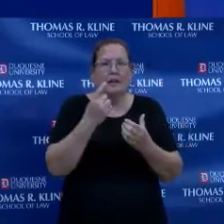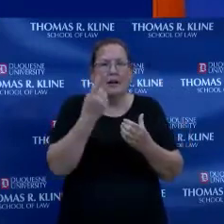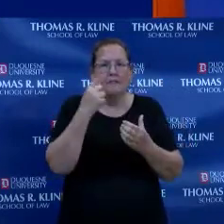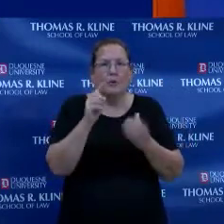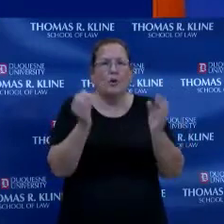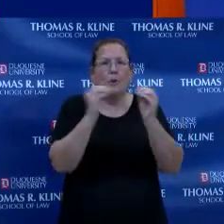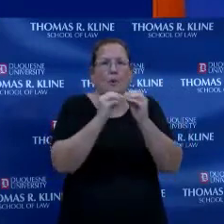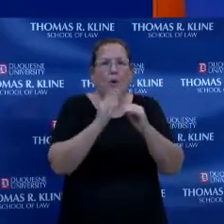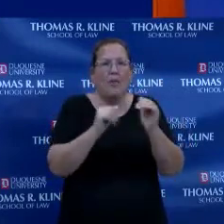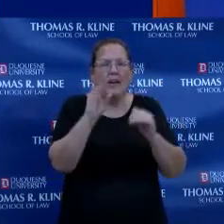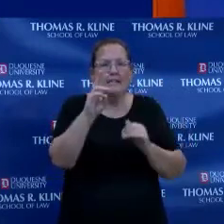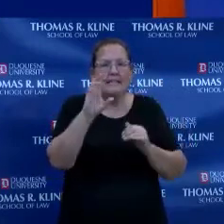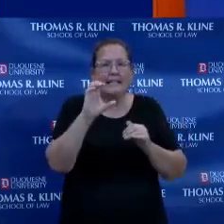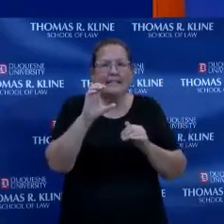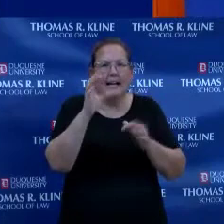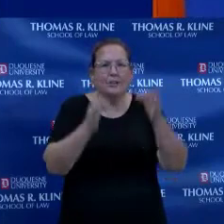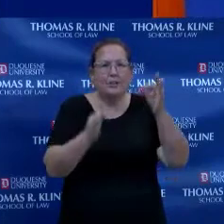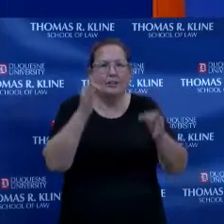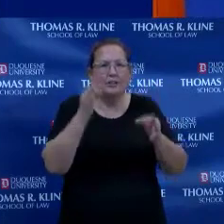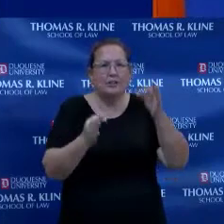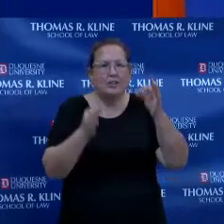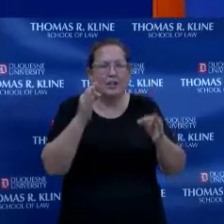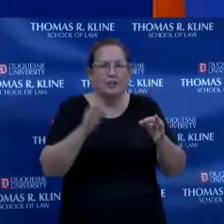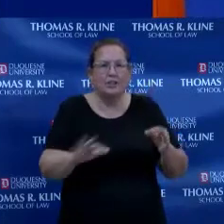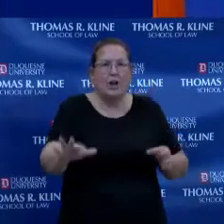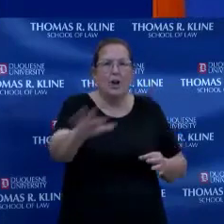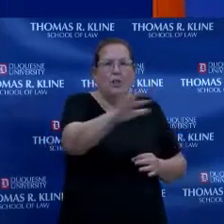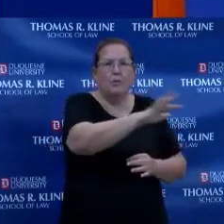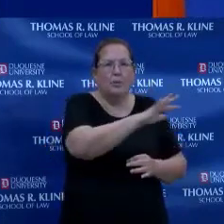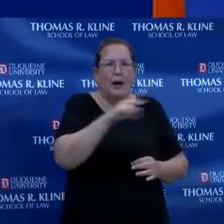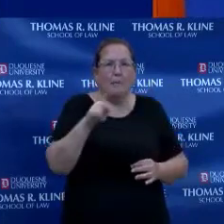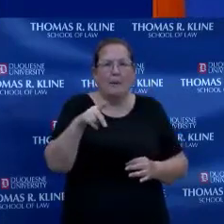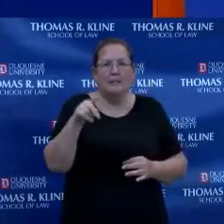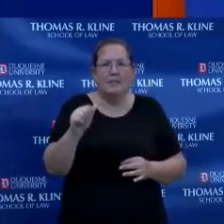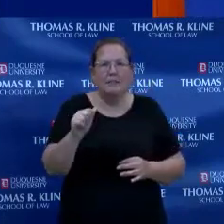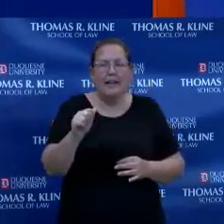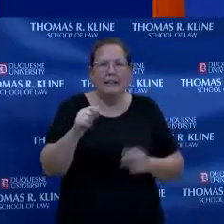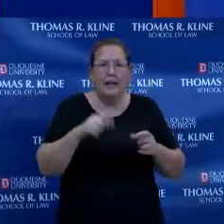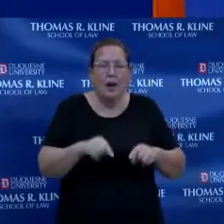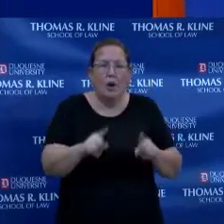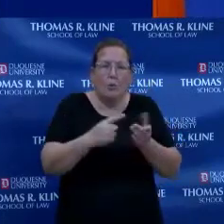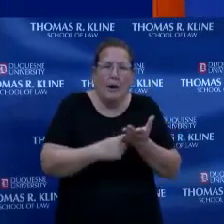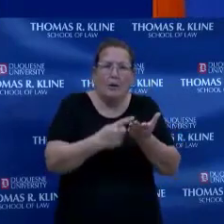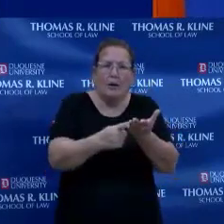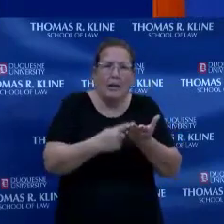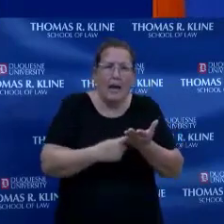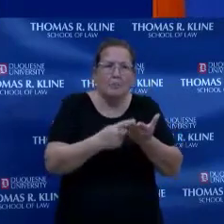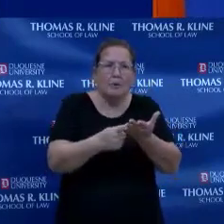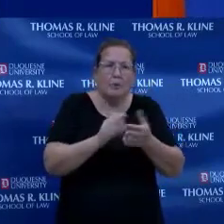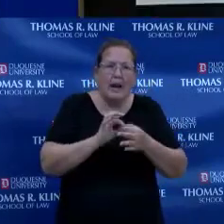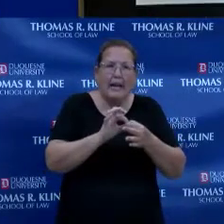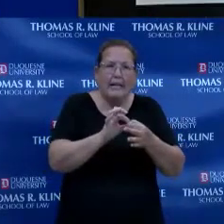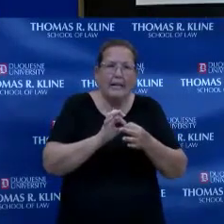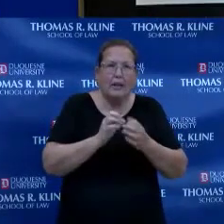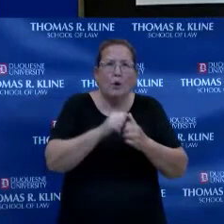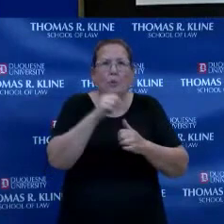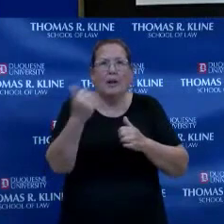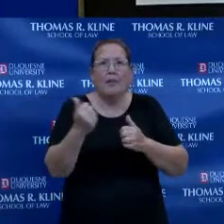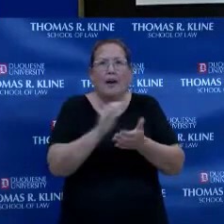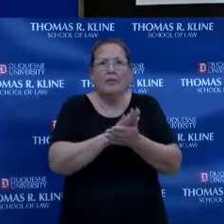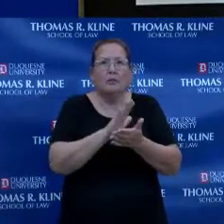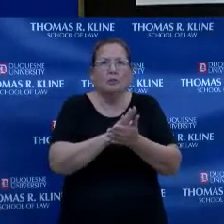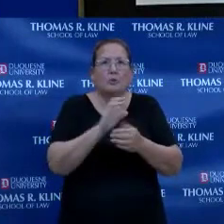600 judges across the Commonwealth of Pennsylvania while collaborating with 8 other law schools in our state.